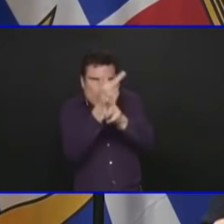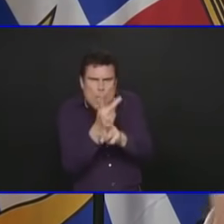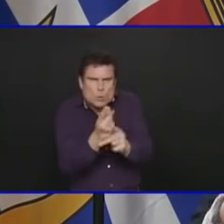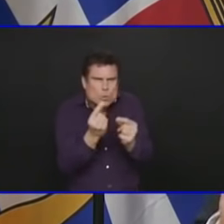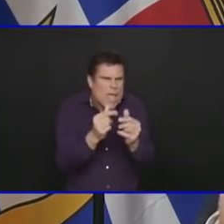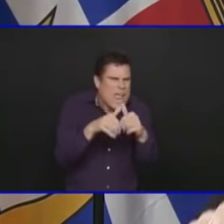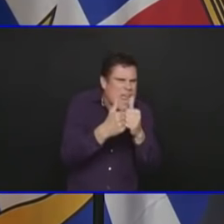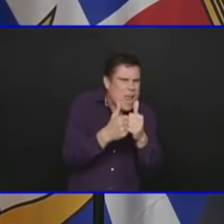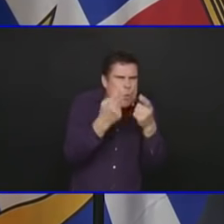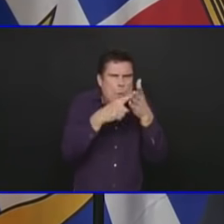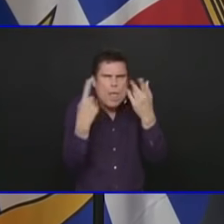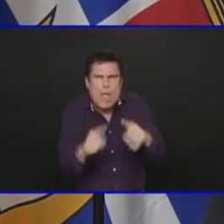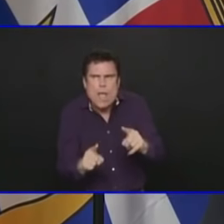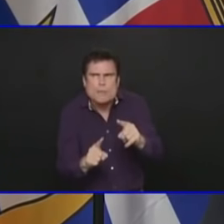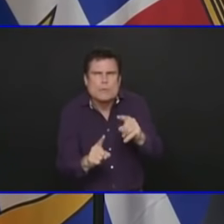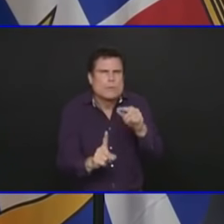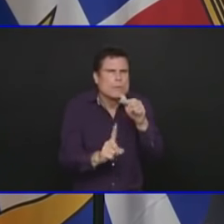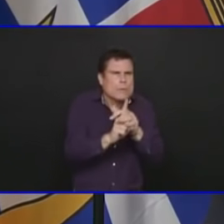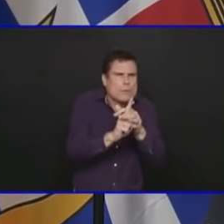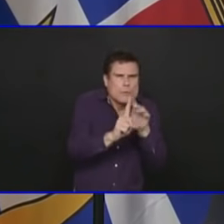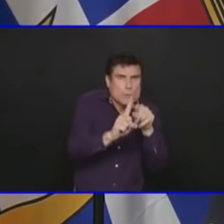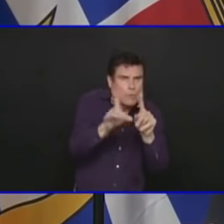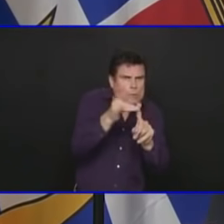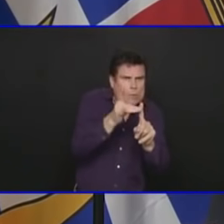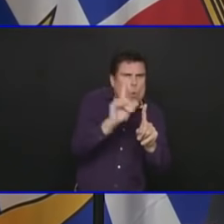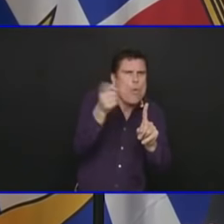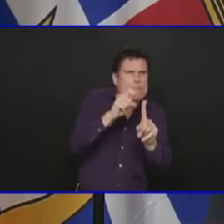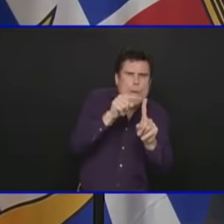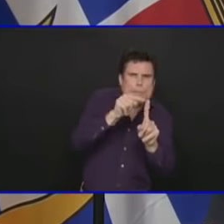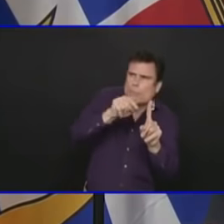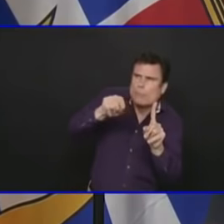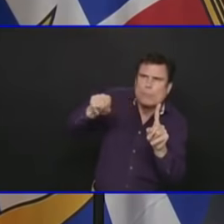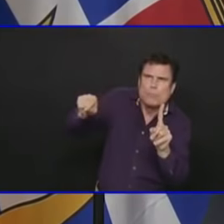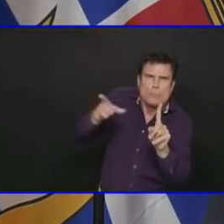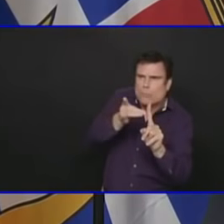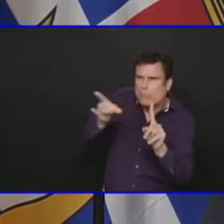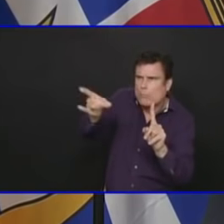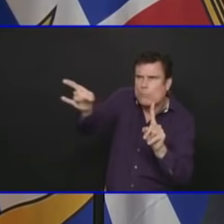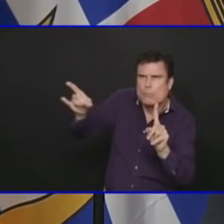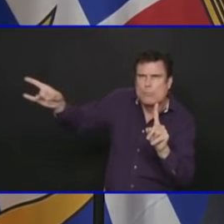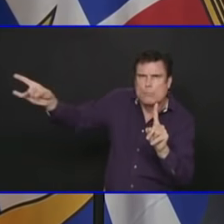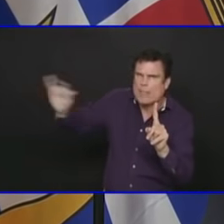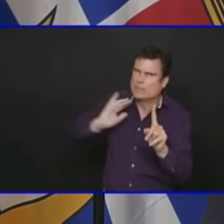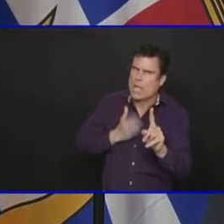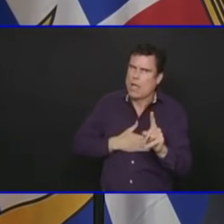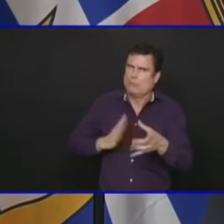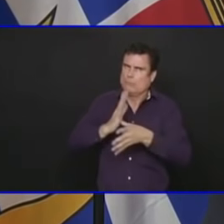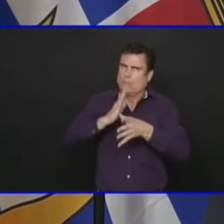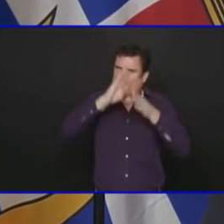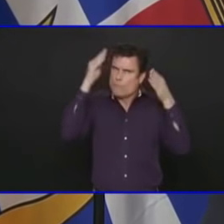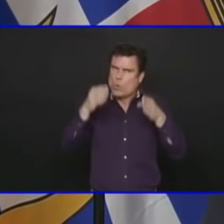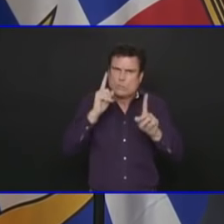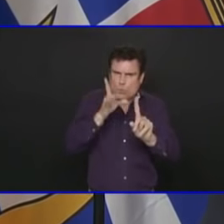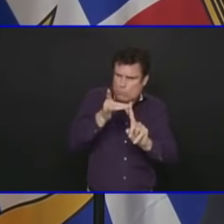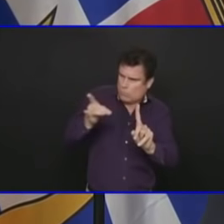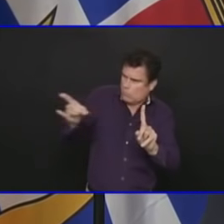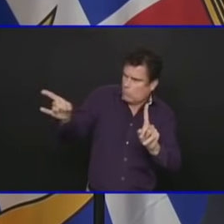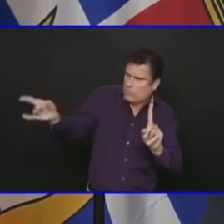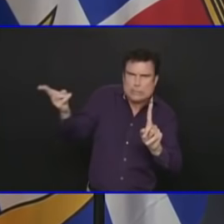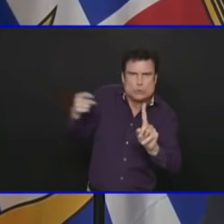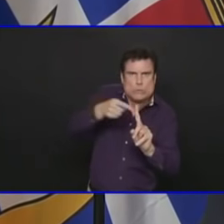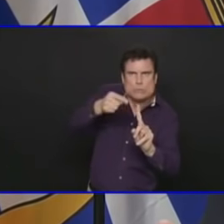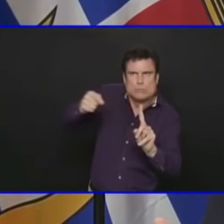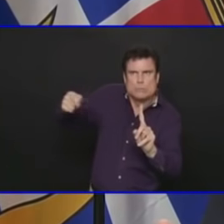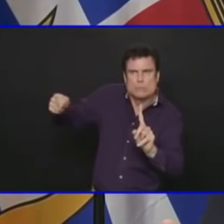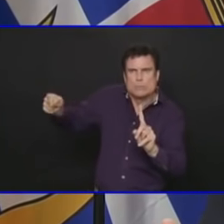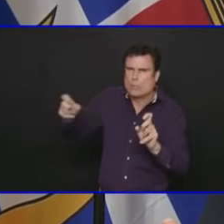on, and that's the one measure that I will be watching very, very carefully in the coming weeks. Next question is from Moira Witten, the Tyee.